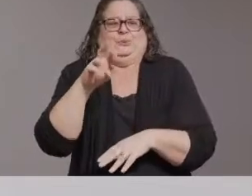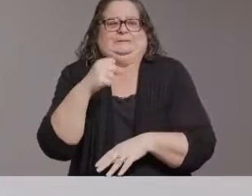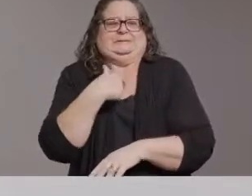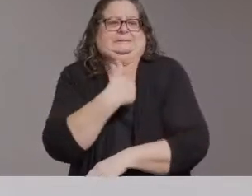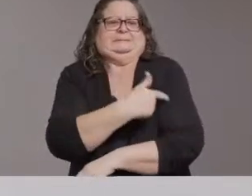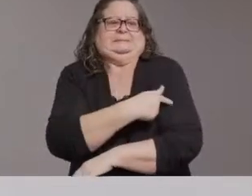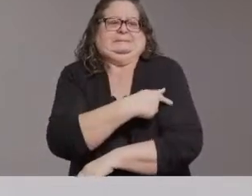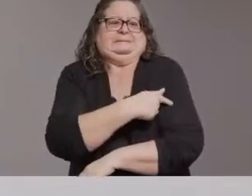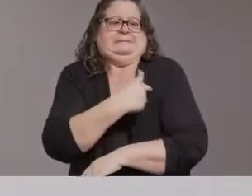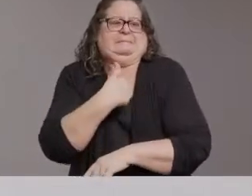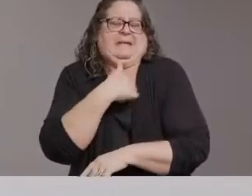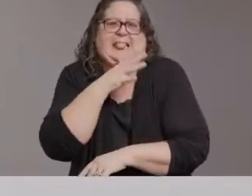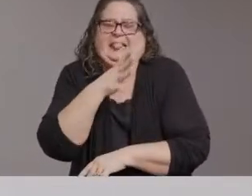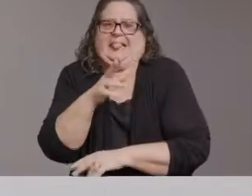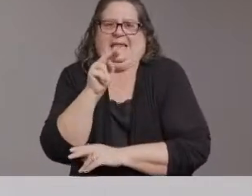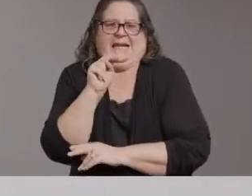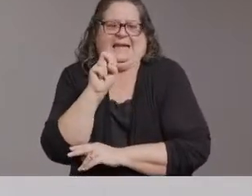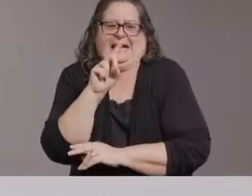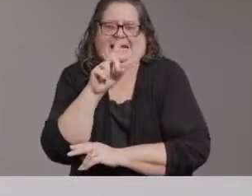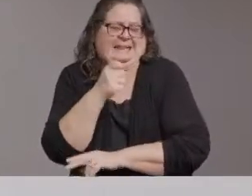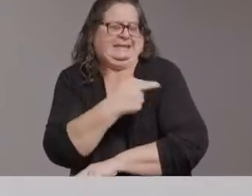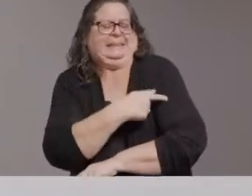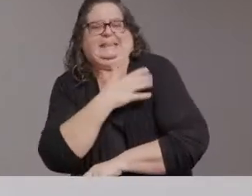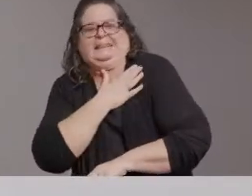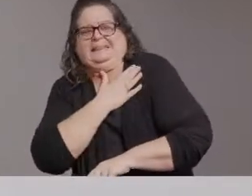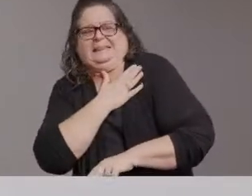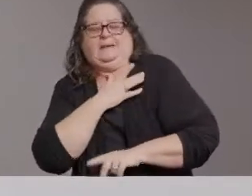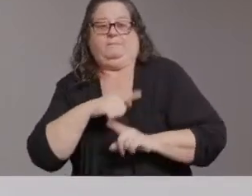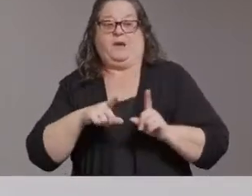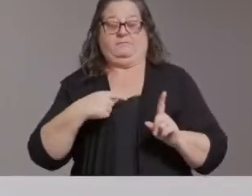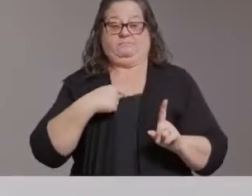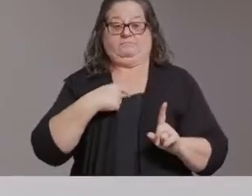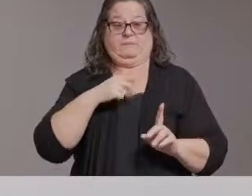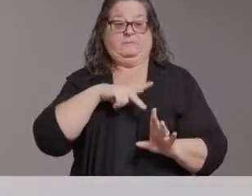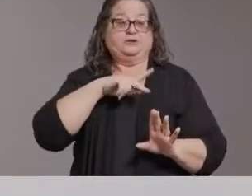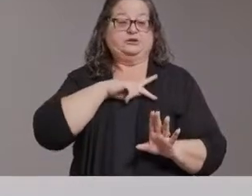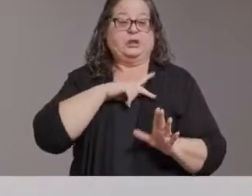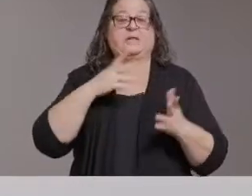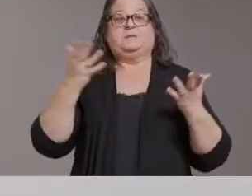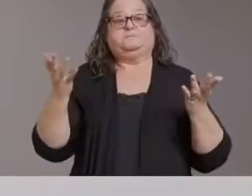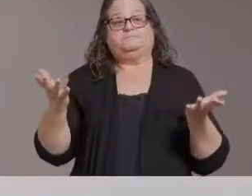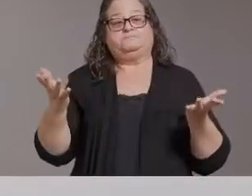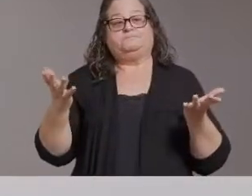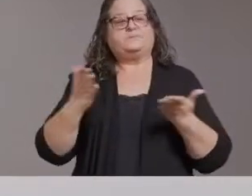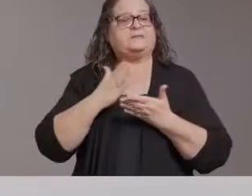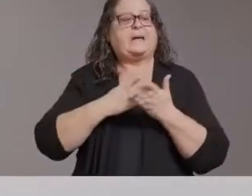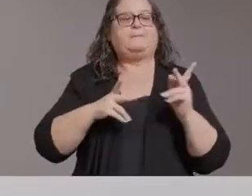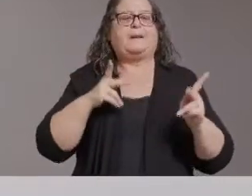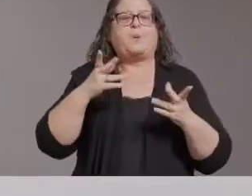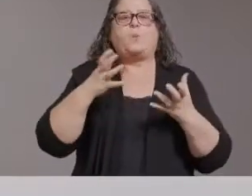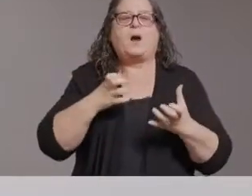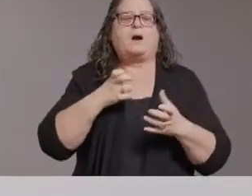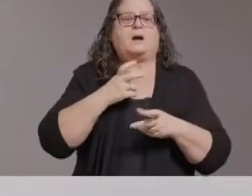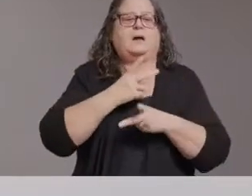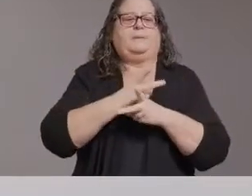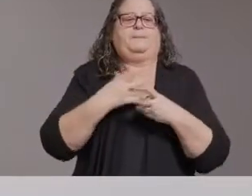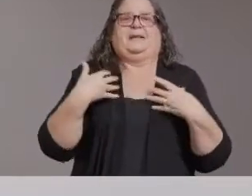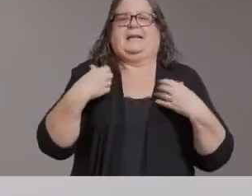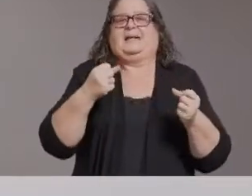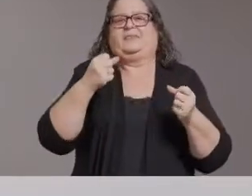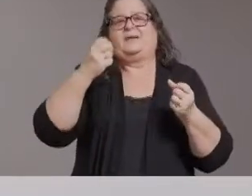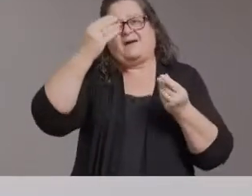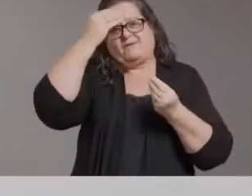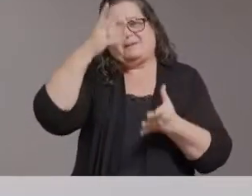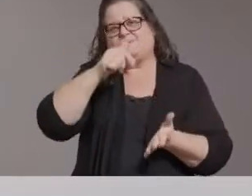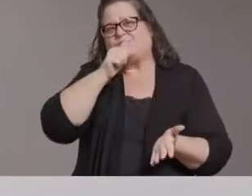think, like, from a personal aspect, but there are individuals who want to keep their health information private, and